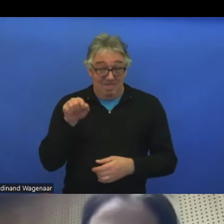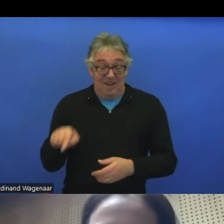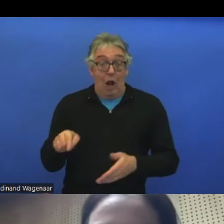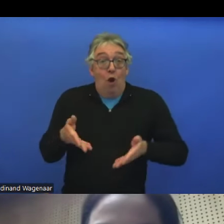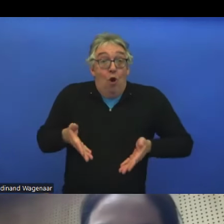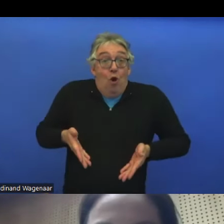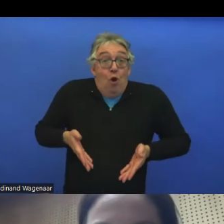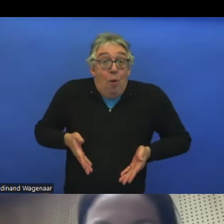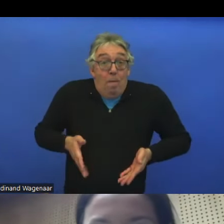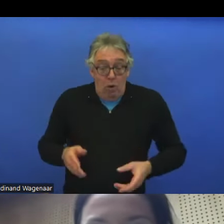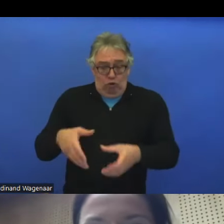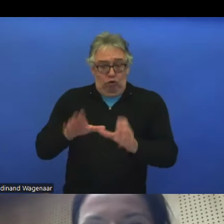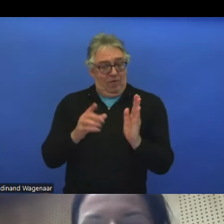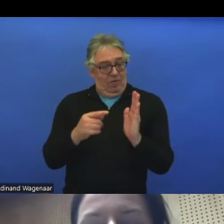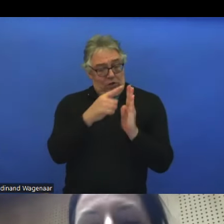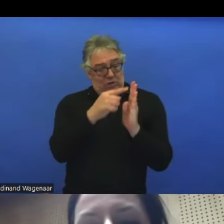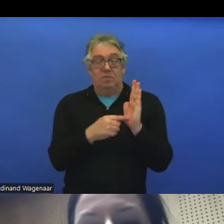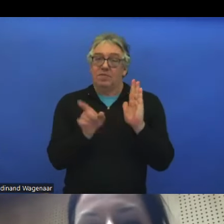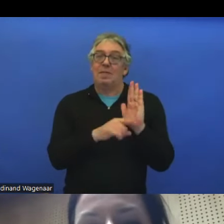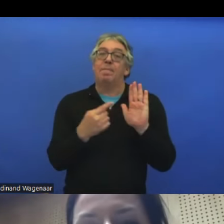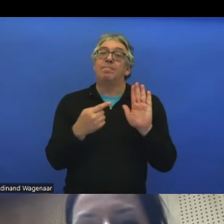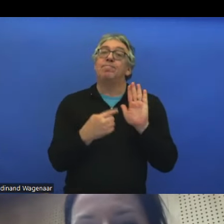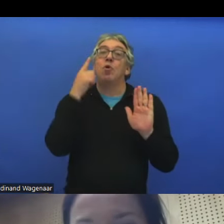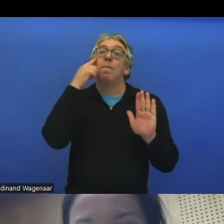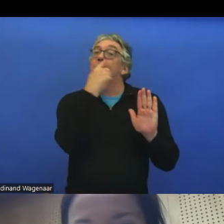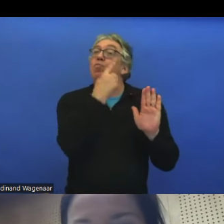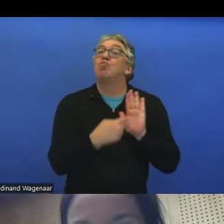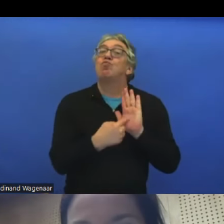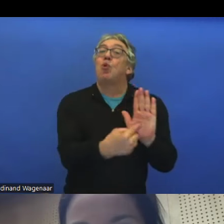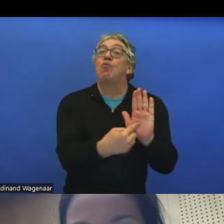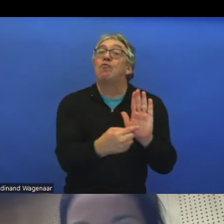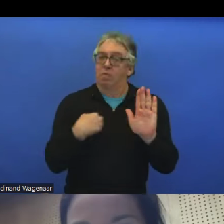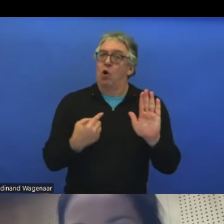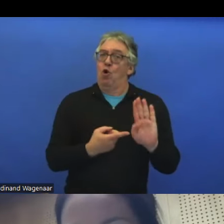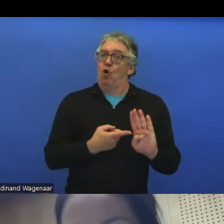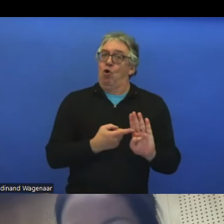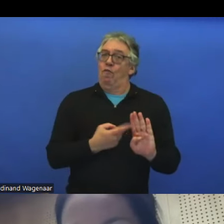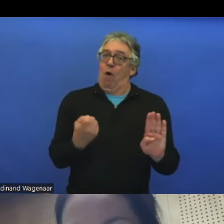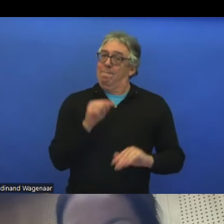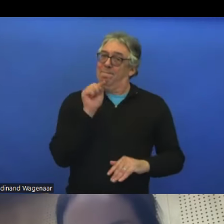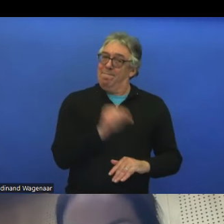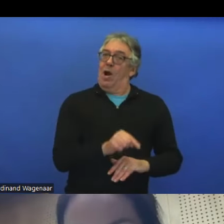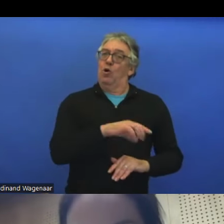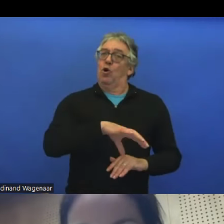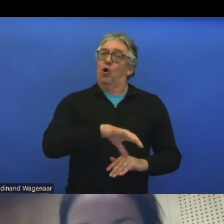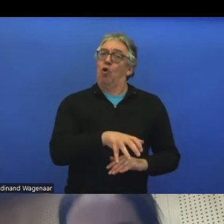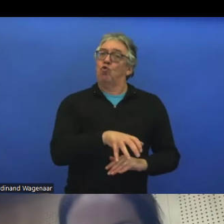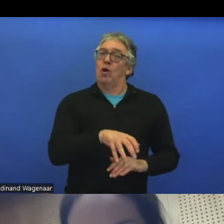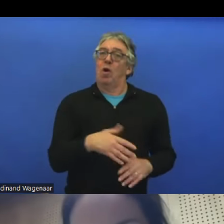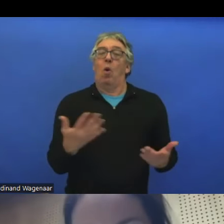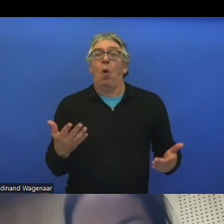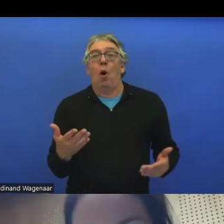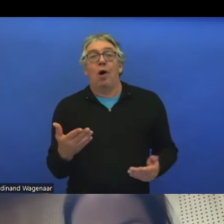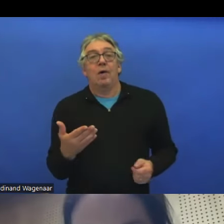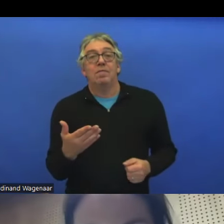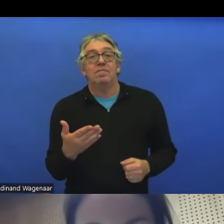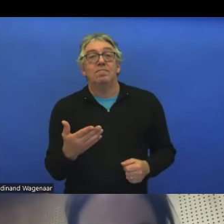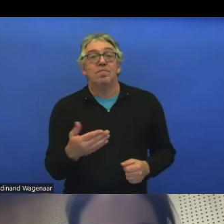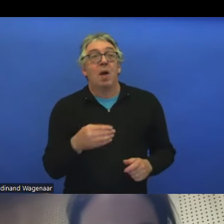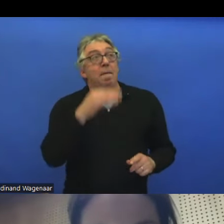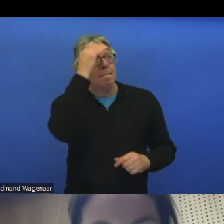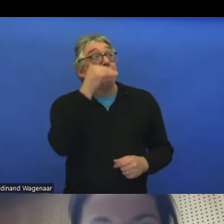would provide proof of what country that child has ties to and what nationality the child